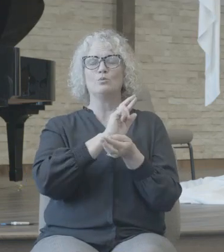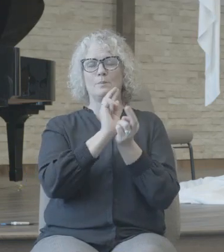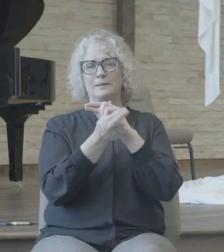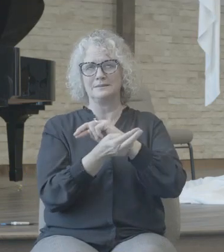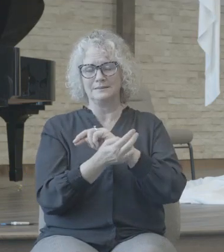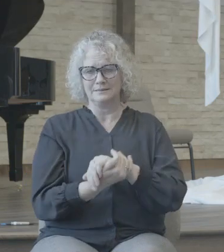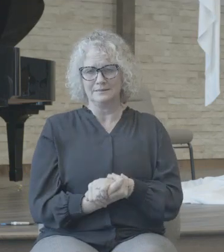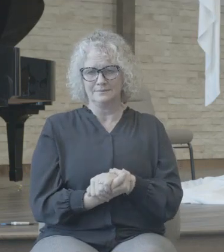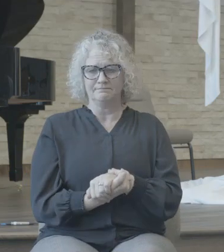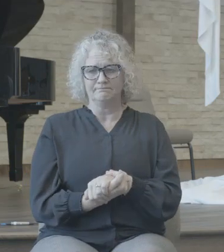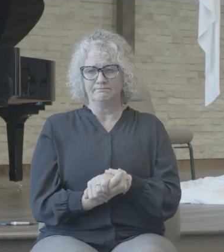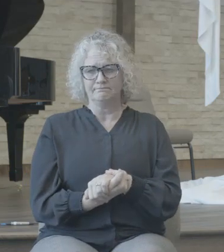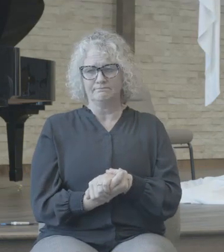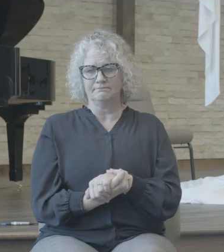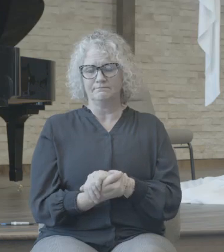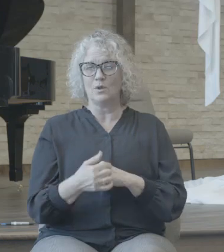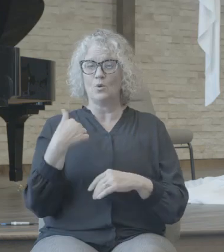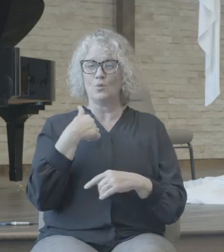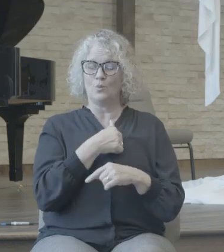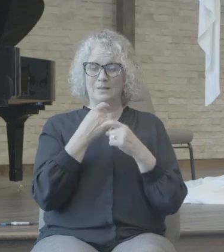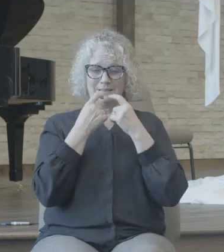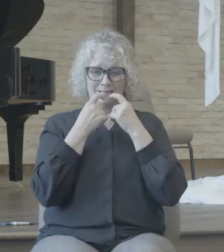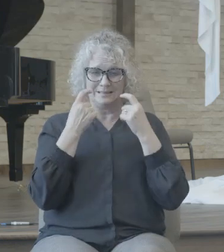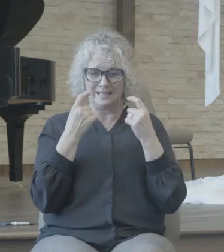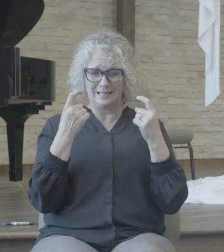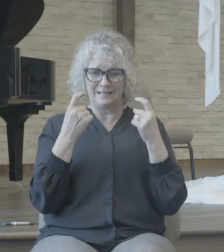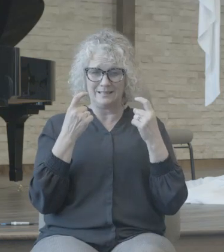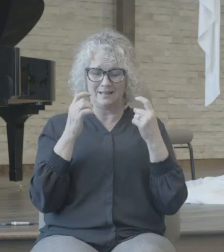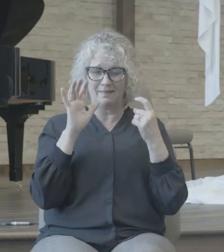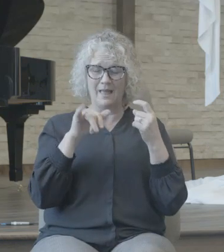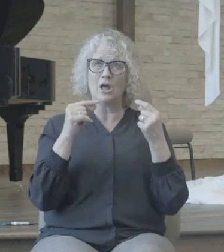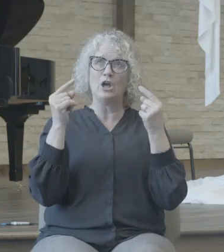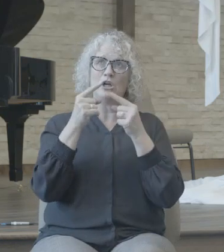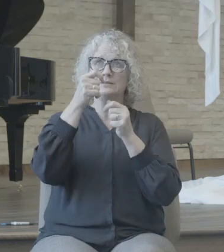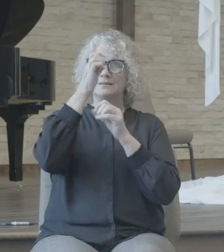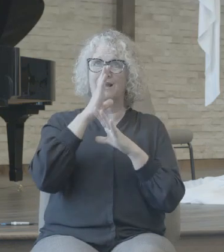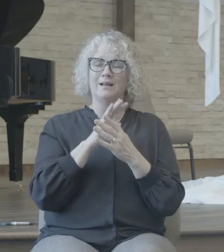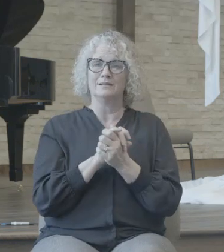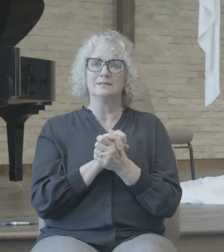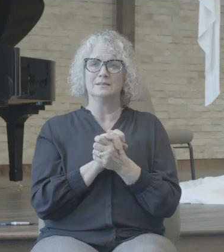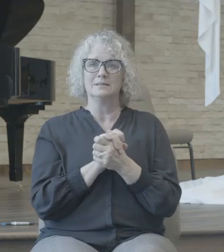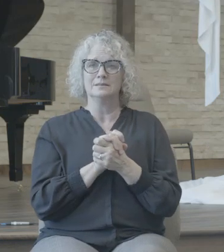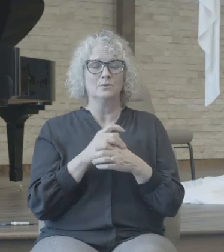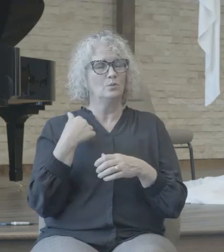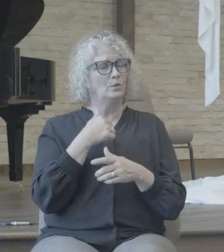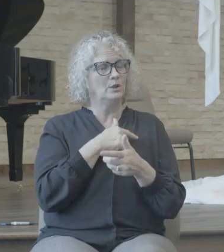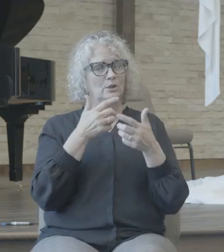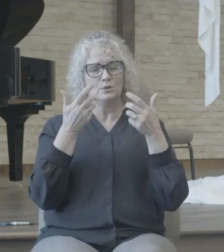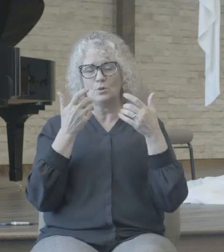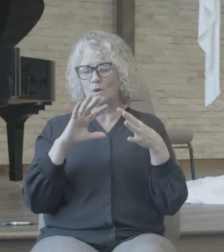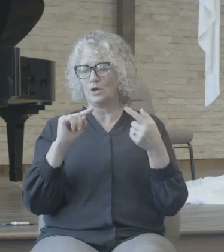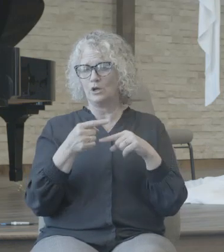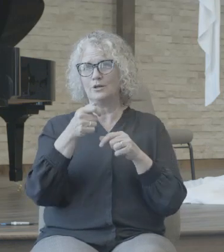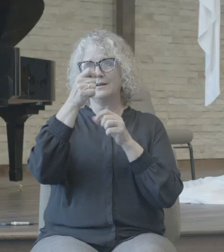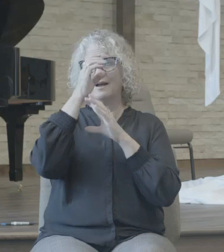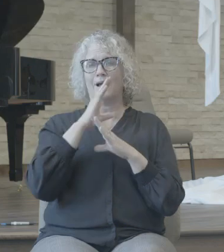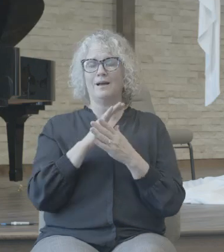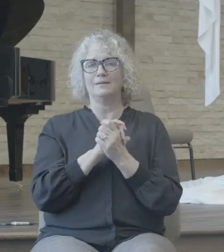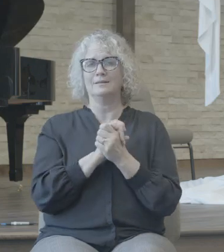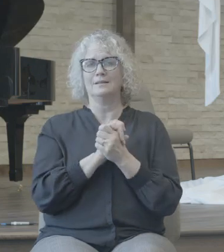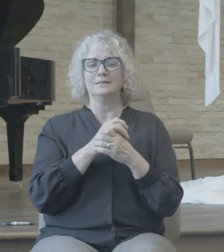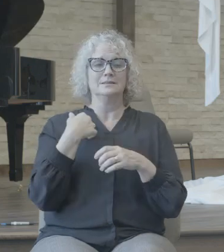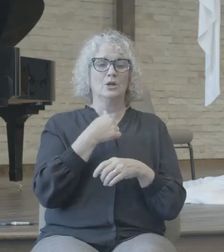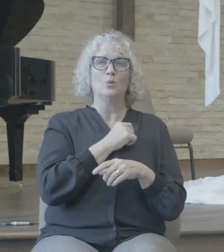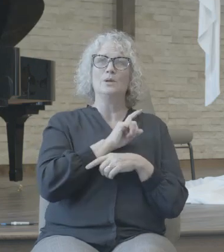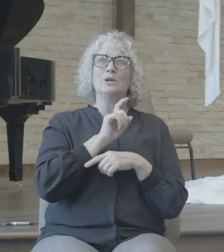we sin, our sin hurts God. But we don't want to hurt God. And so we go to Him